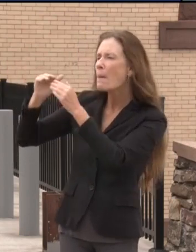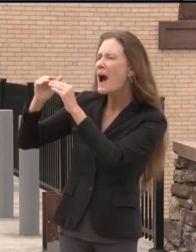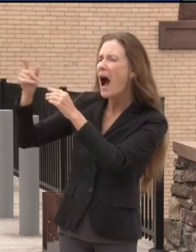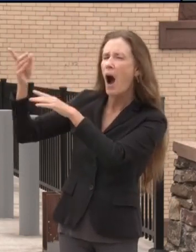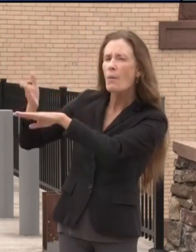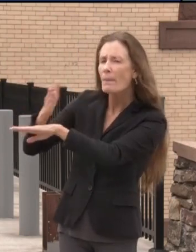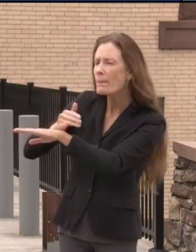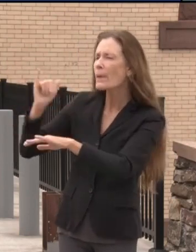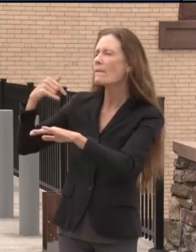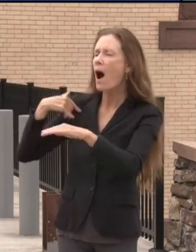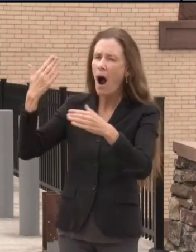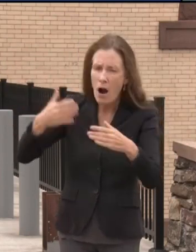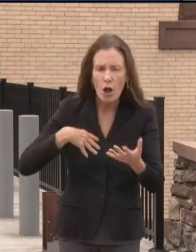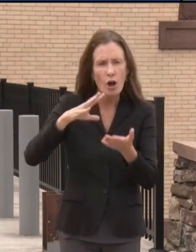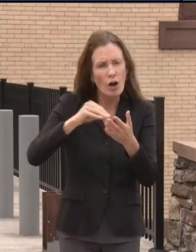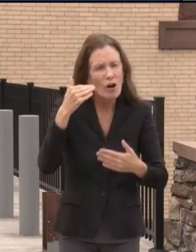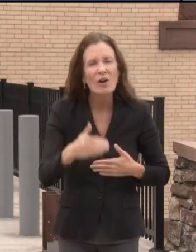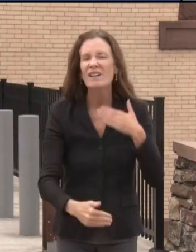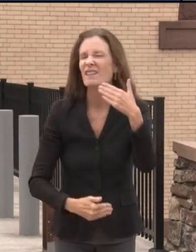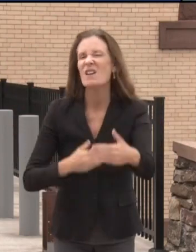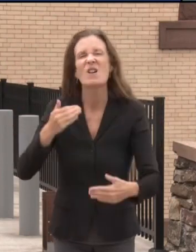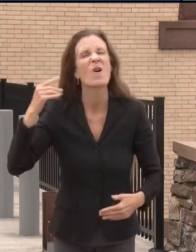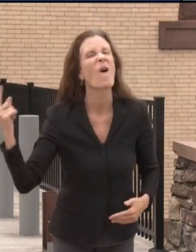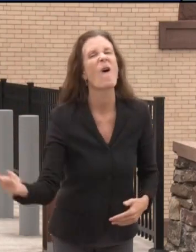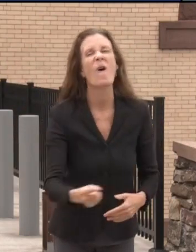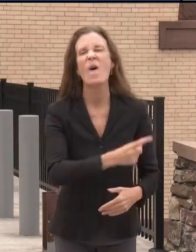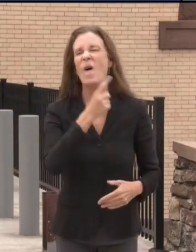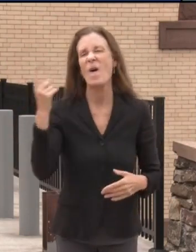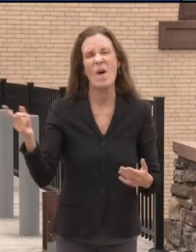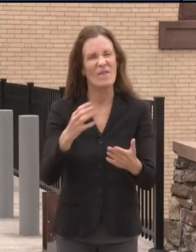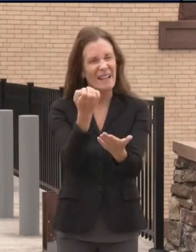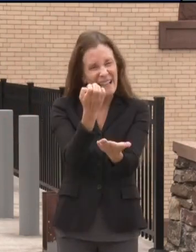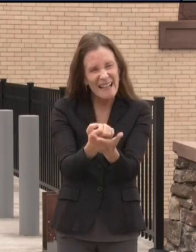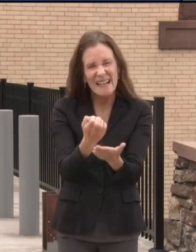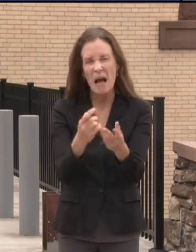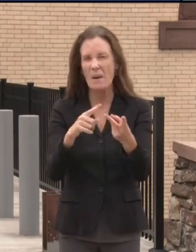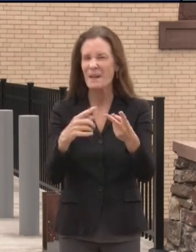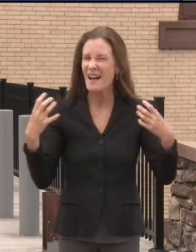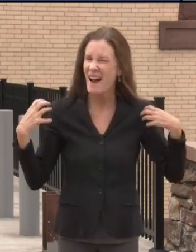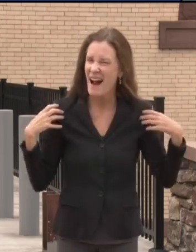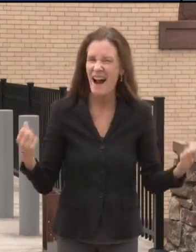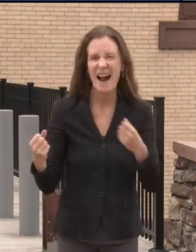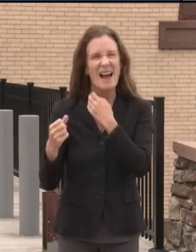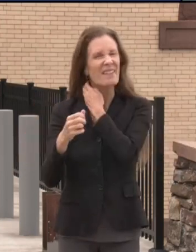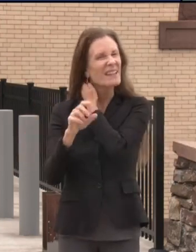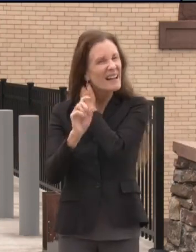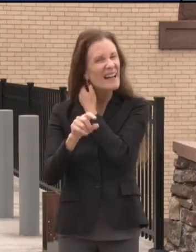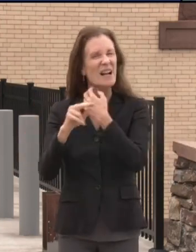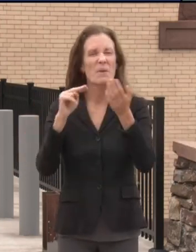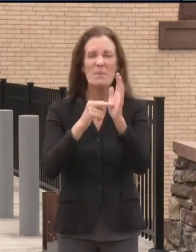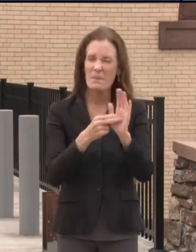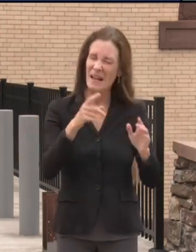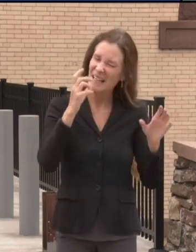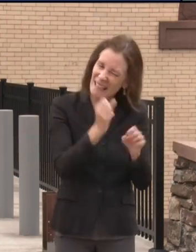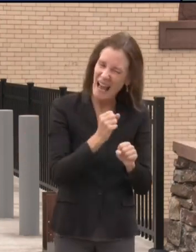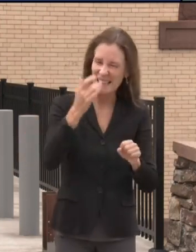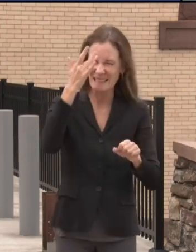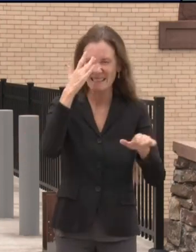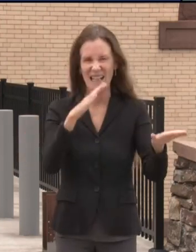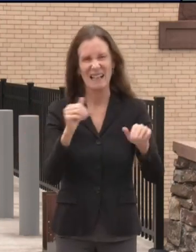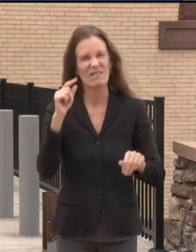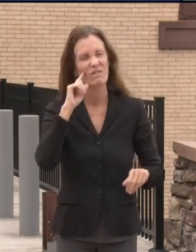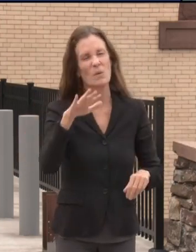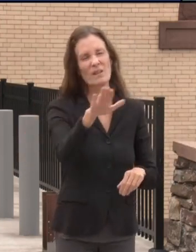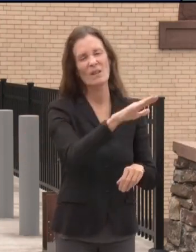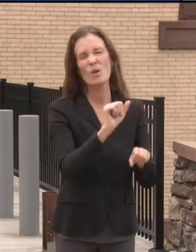of our long-term moral and economic recovery is the enactment of paid family sick leave, and it is for those reasons I am proud to lend my support and stand